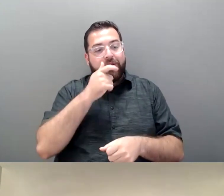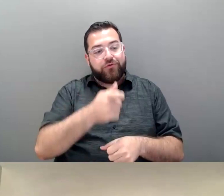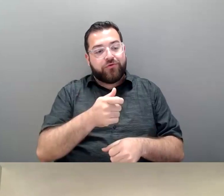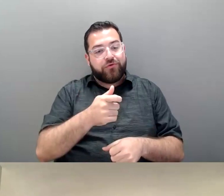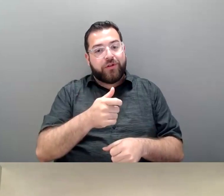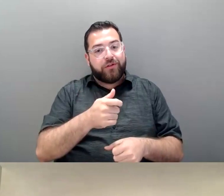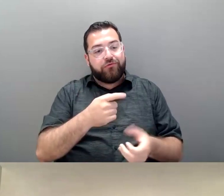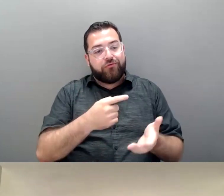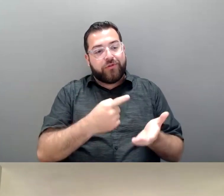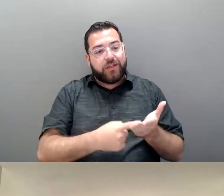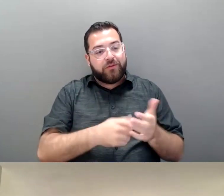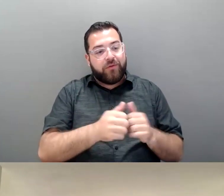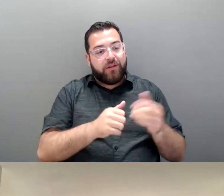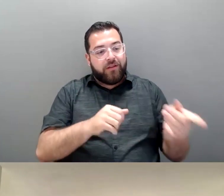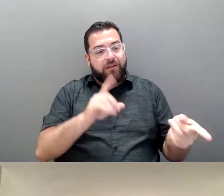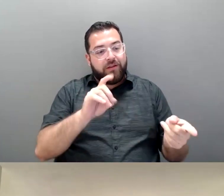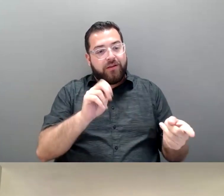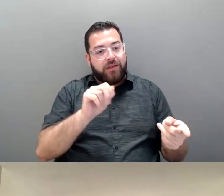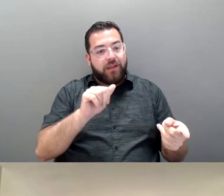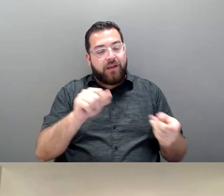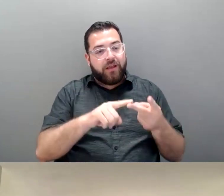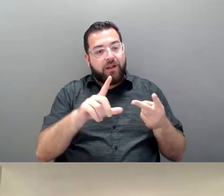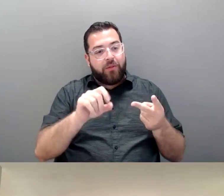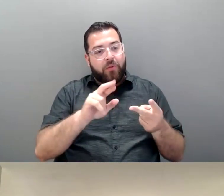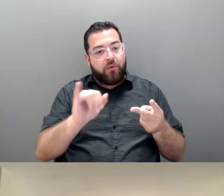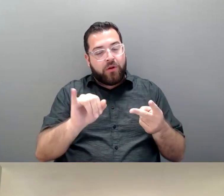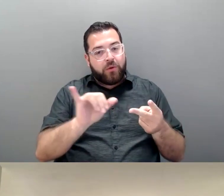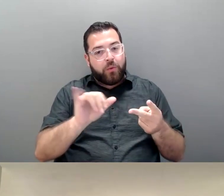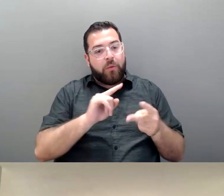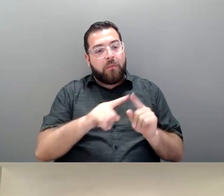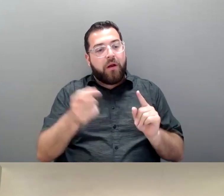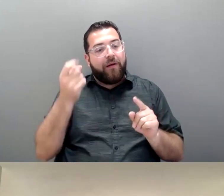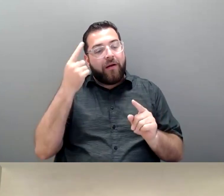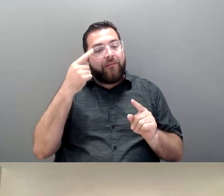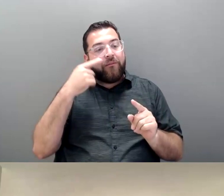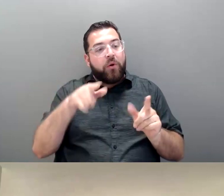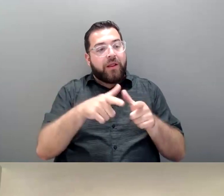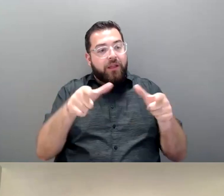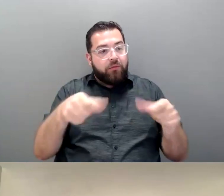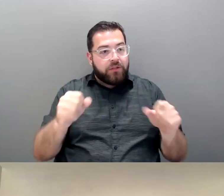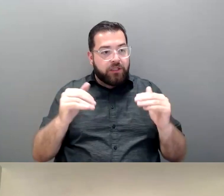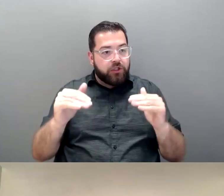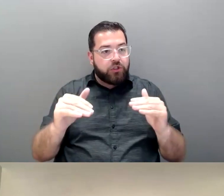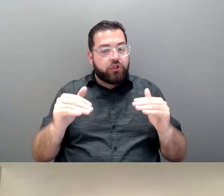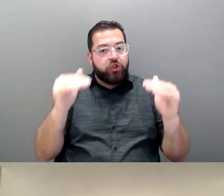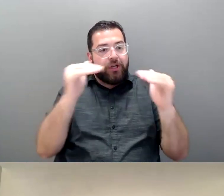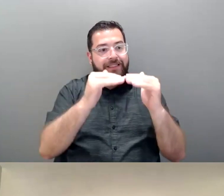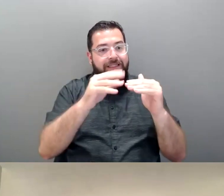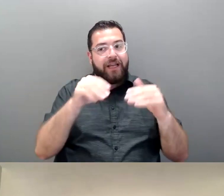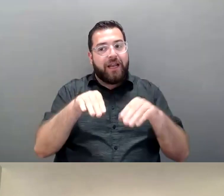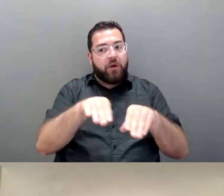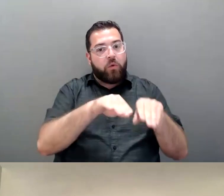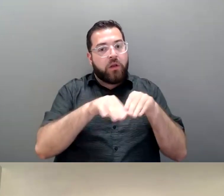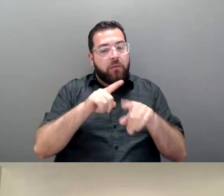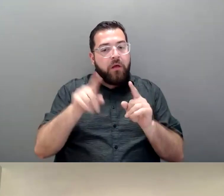about, and Lori too, but with linguistic justice and equity. And there's that voicelessness